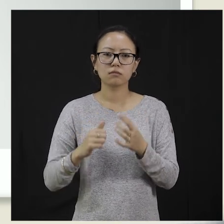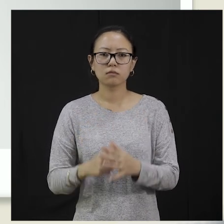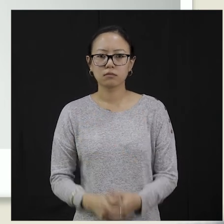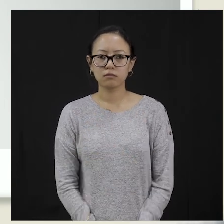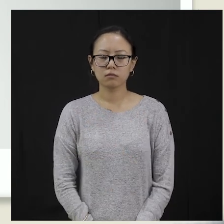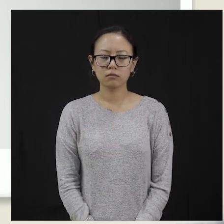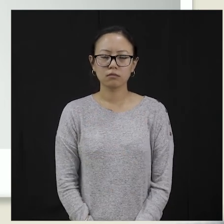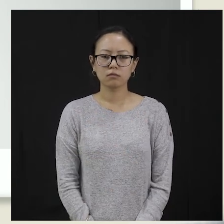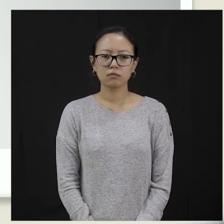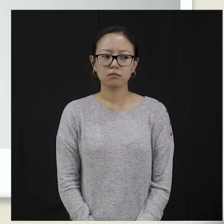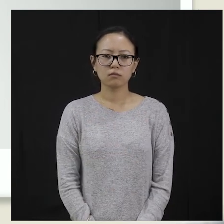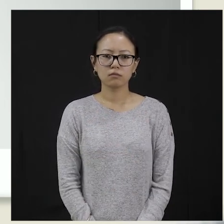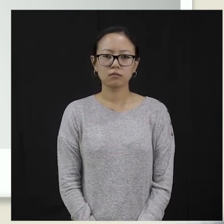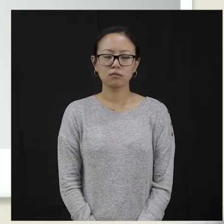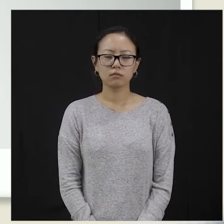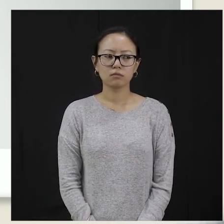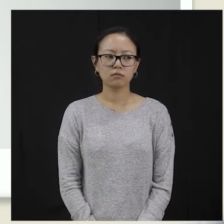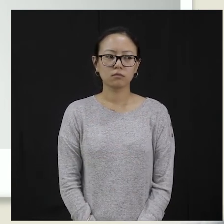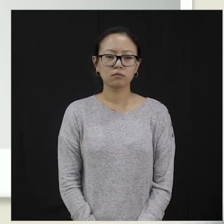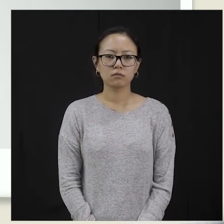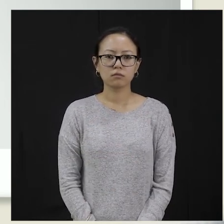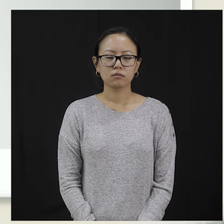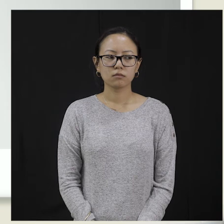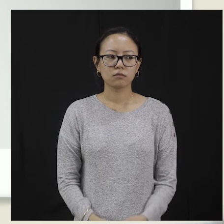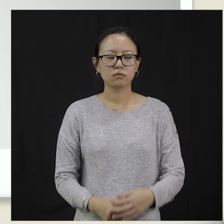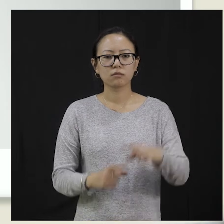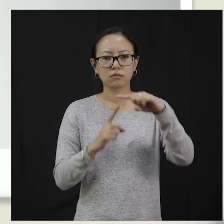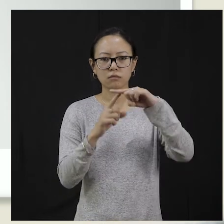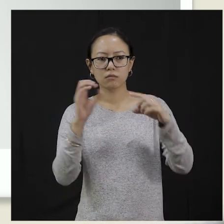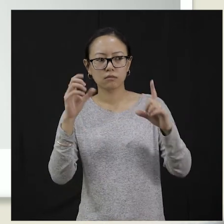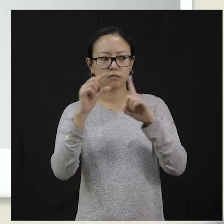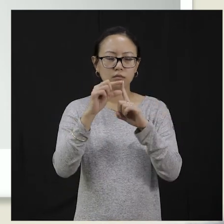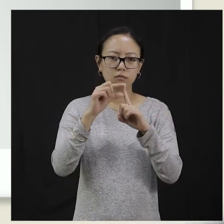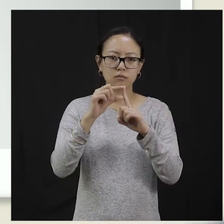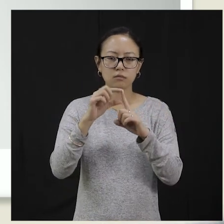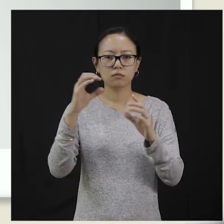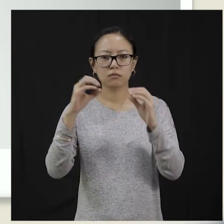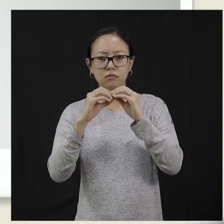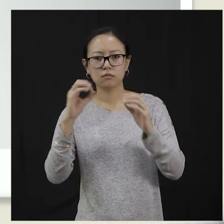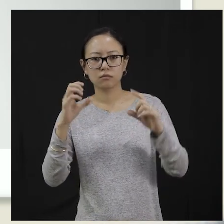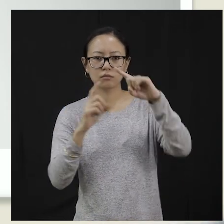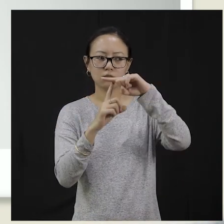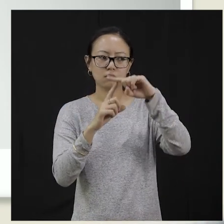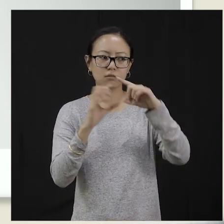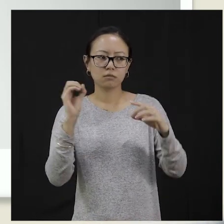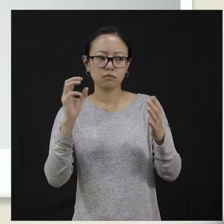O-U-T-S-I-D-E, outside. I repeat. Top, bottom,